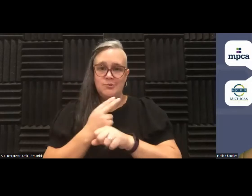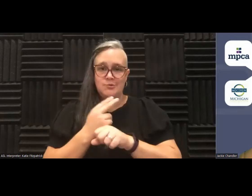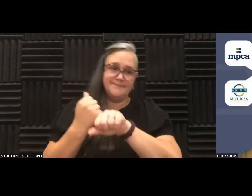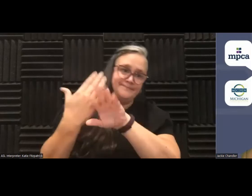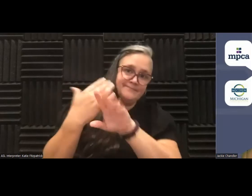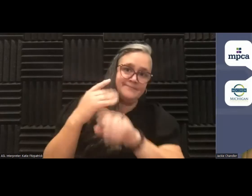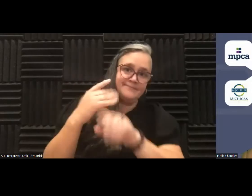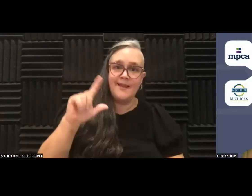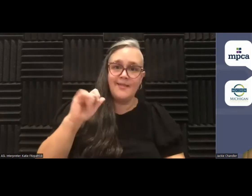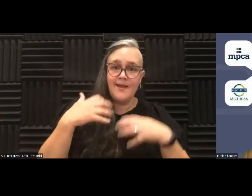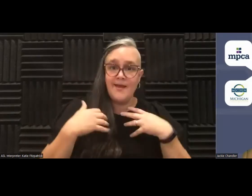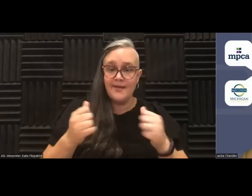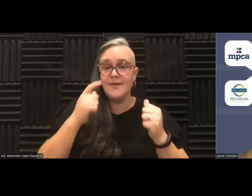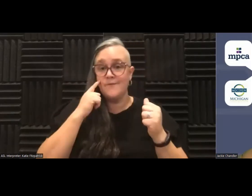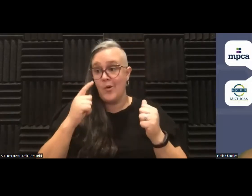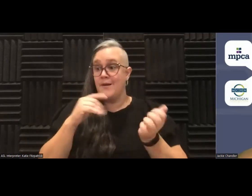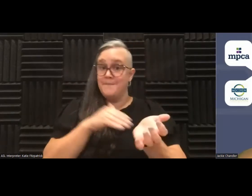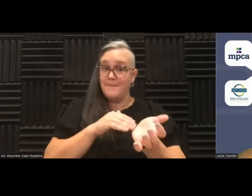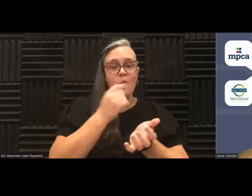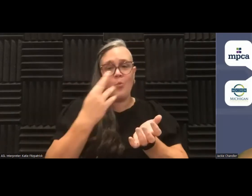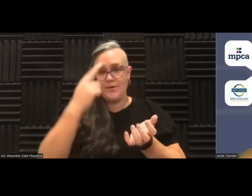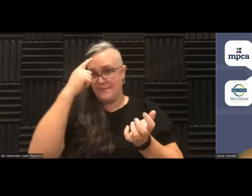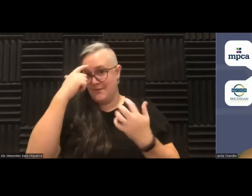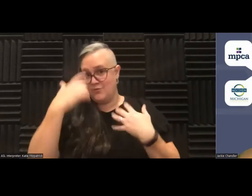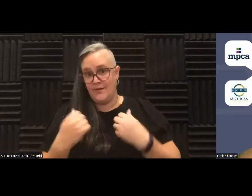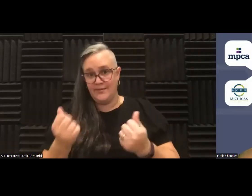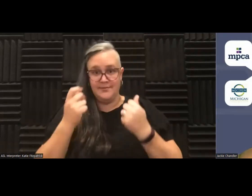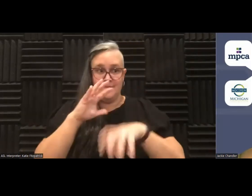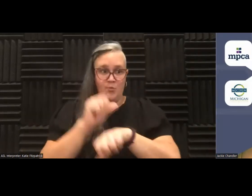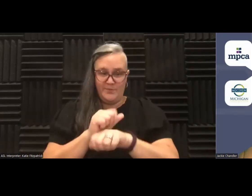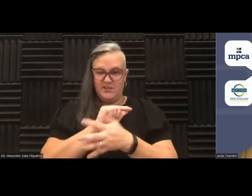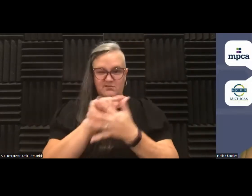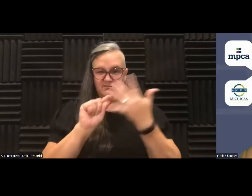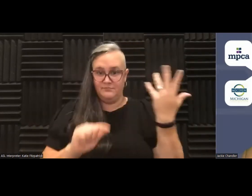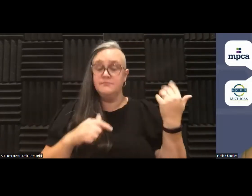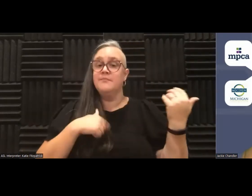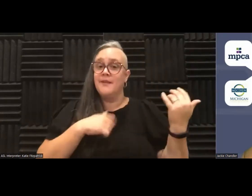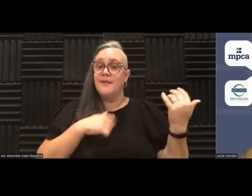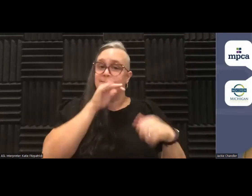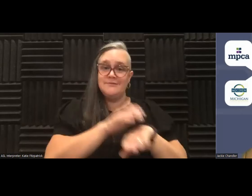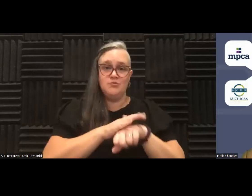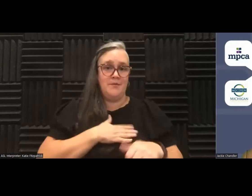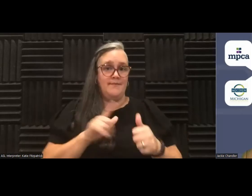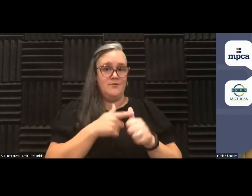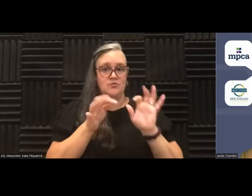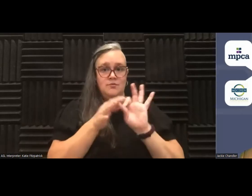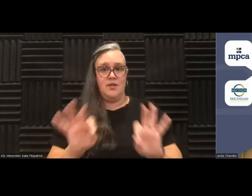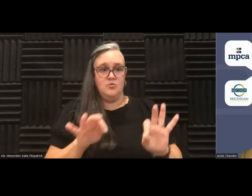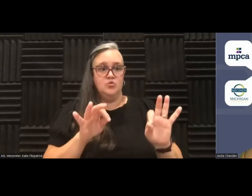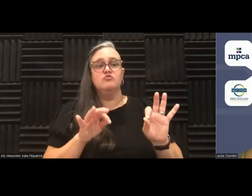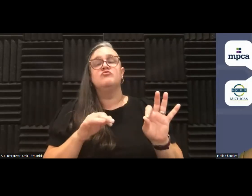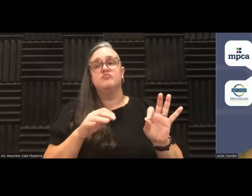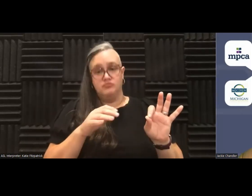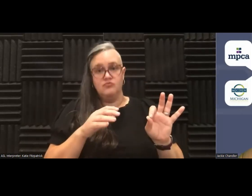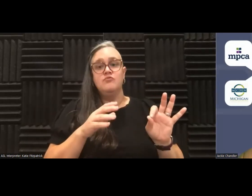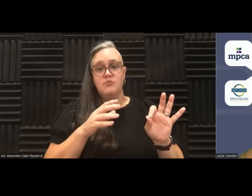for my medical or mental health visits. I speak English as my first language, and in all